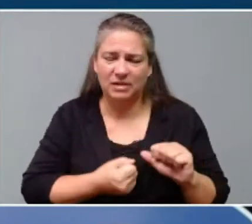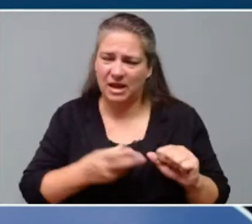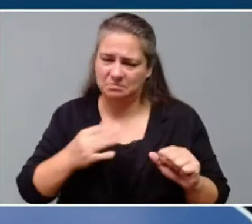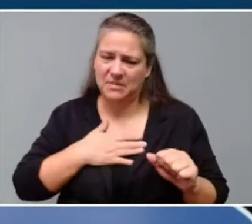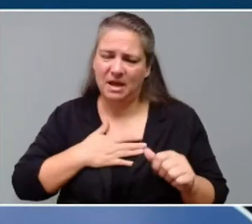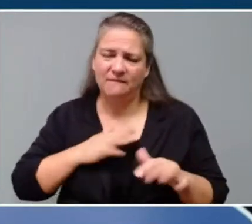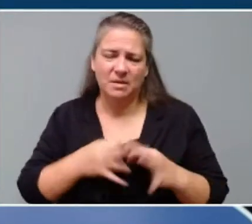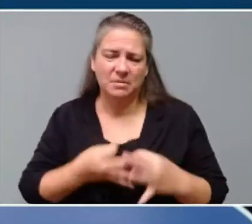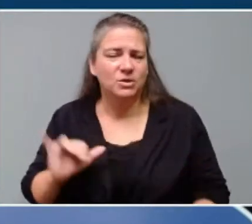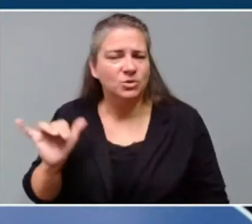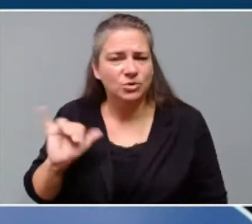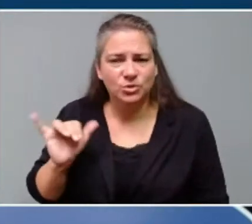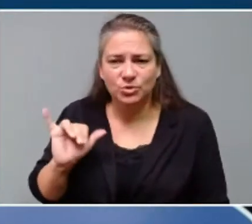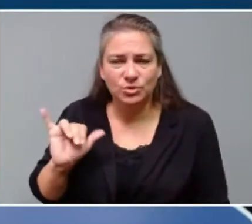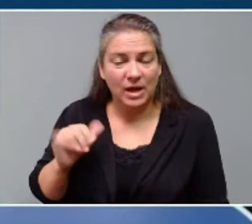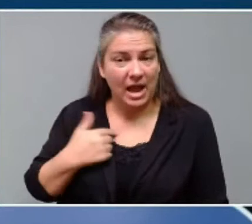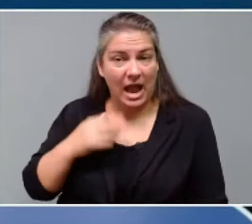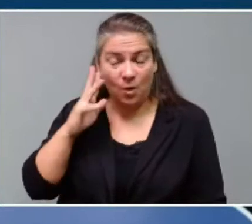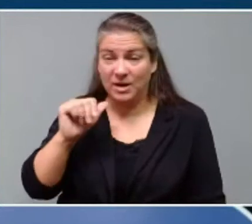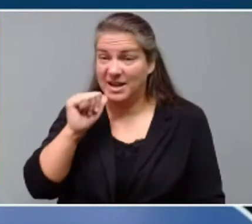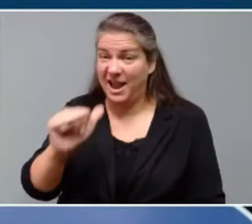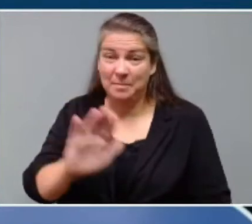I would not be governor but for